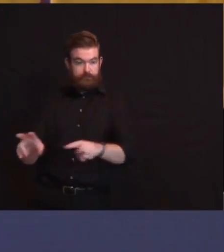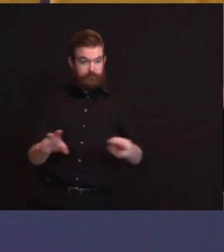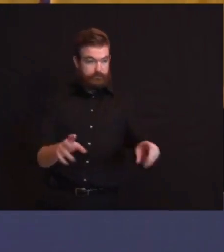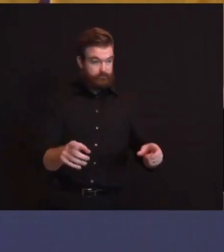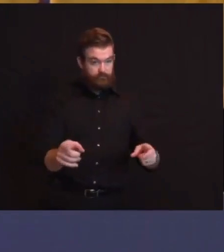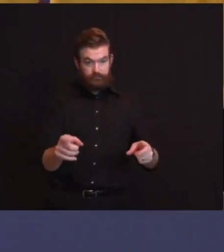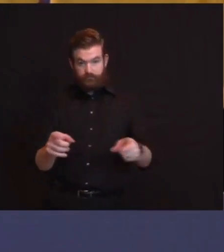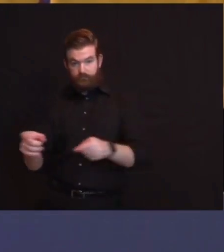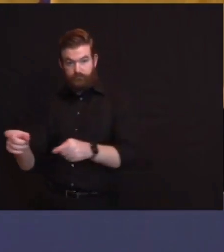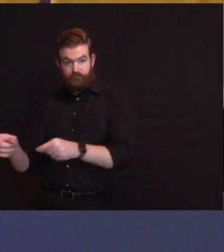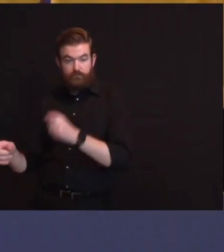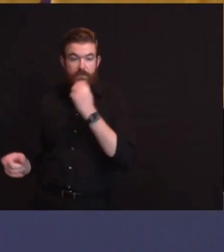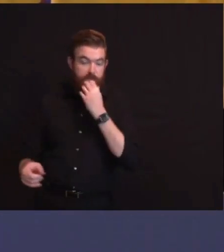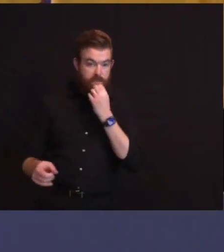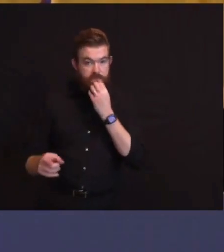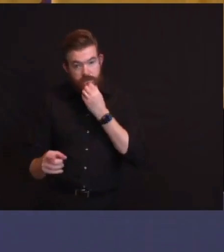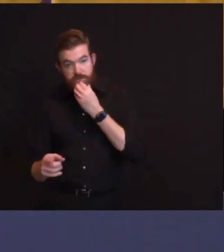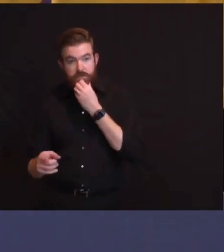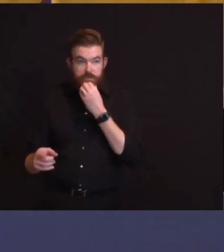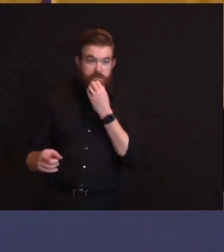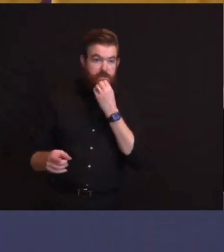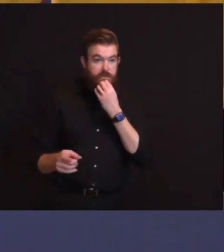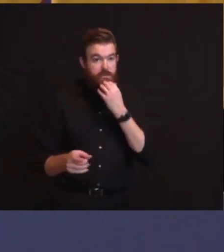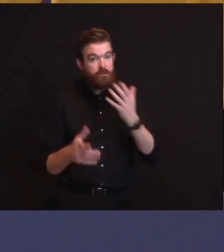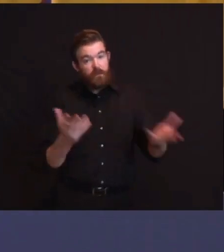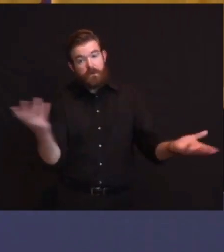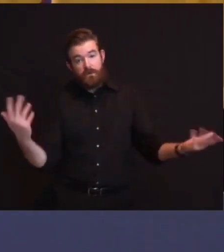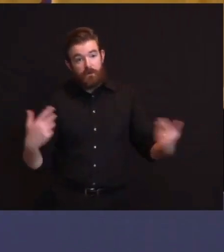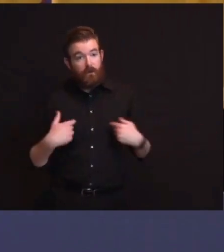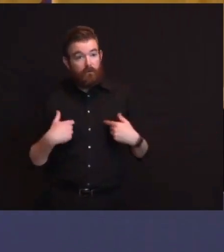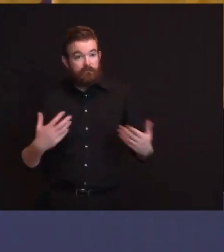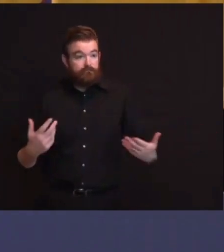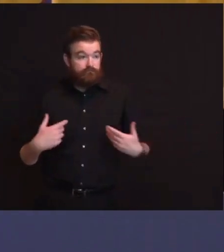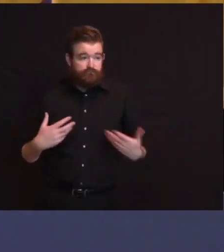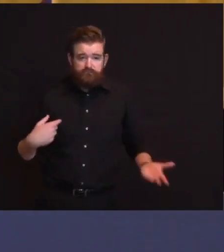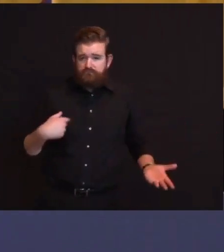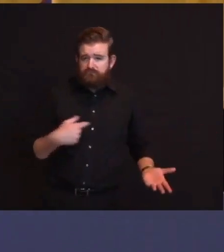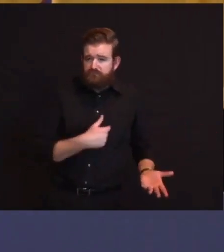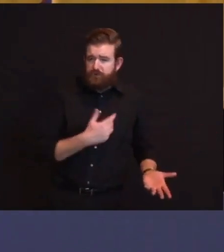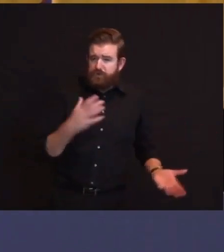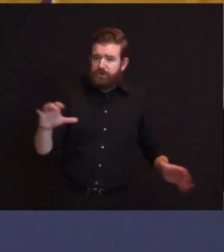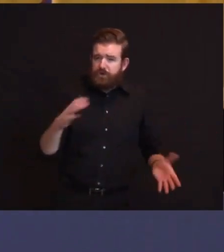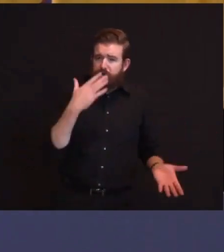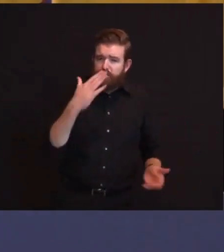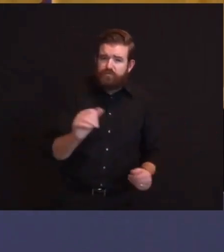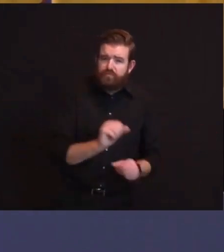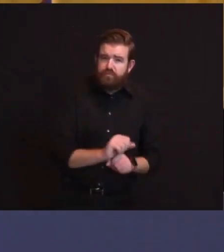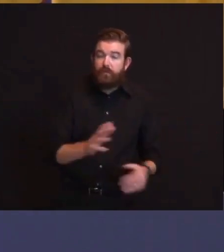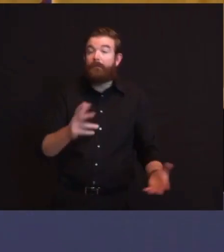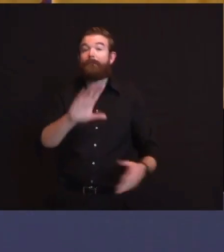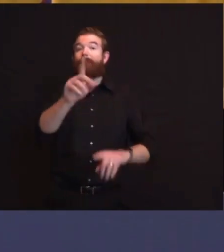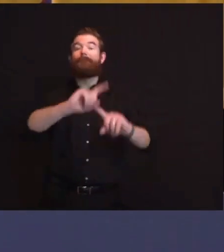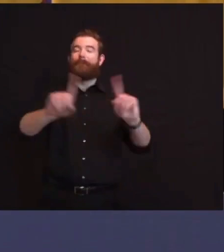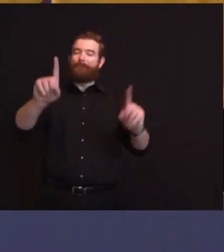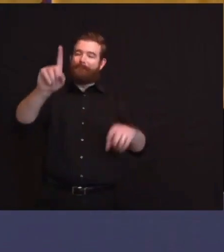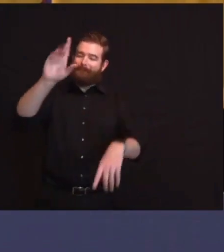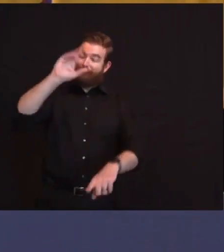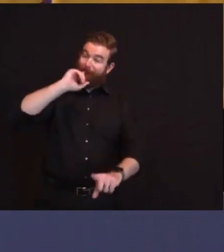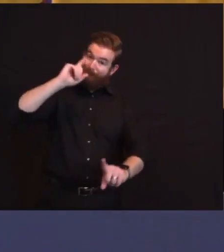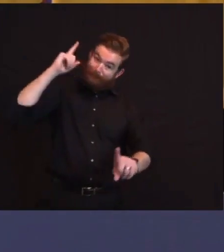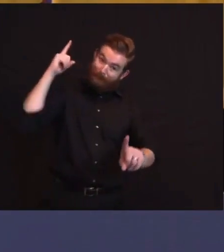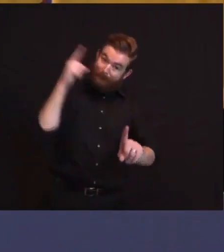We're not batting 1,000, but we're batting a pretty high rate right now. It's where we can't. That is our challenge, right? It's the